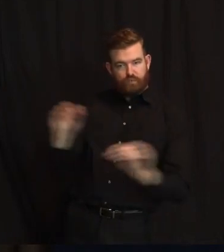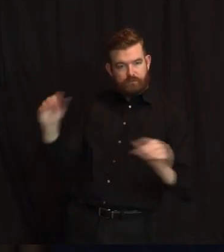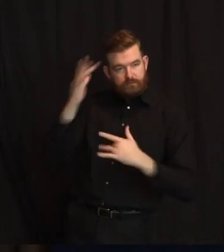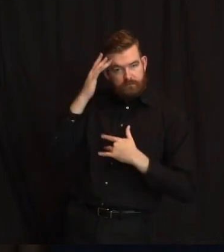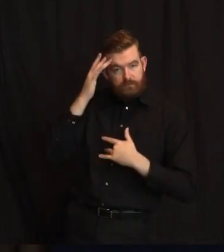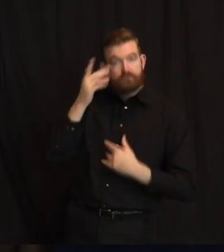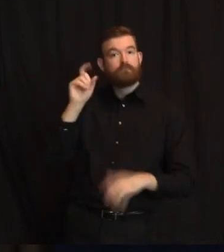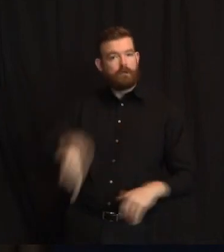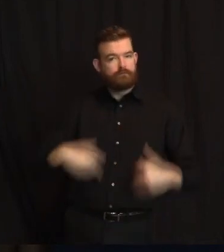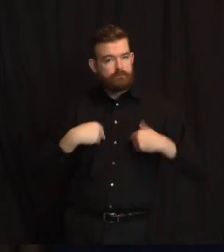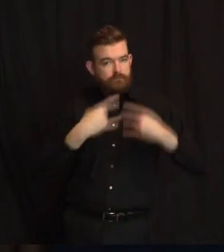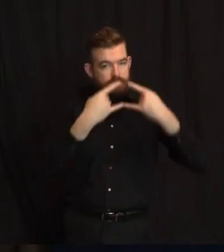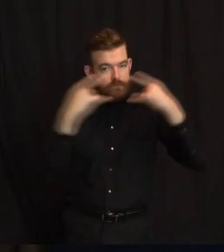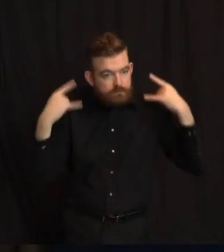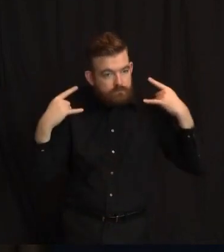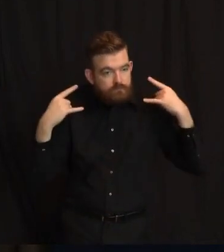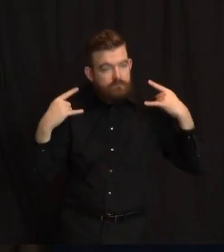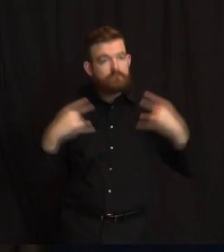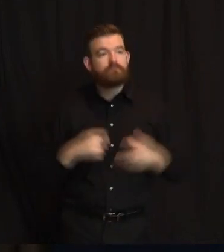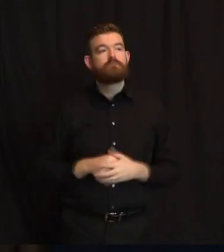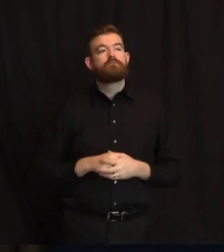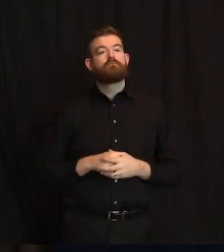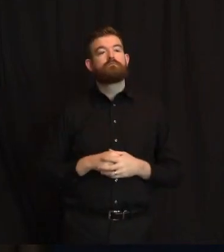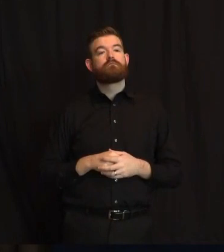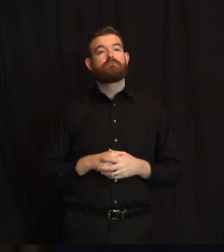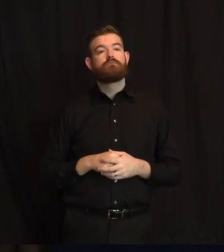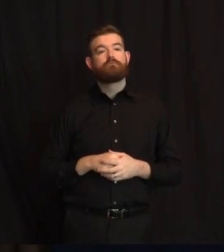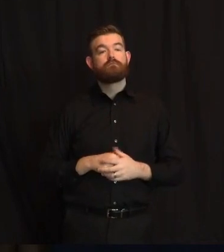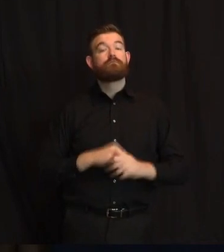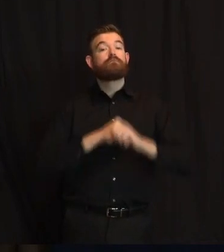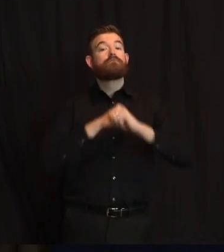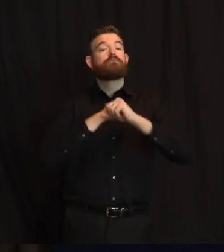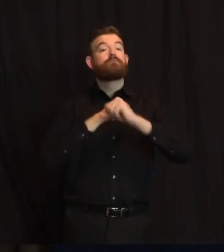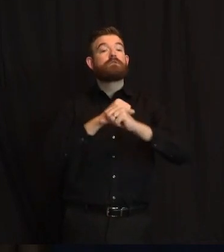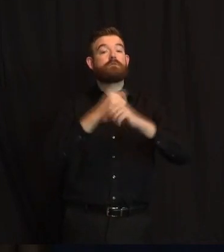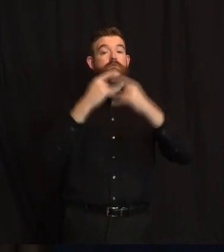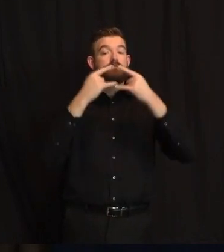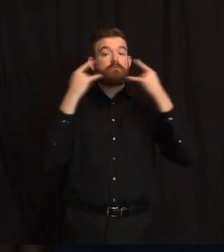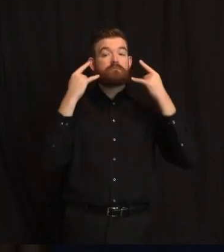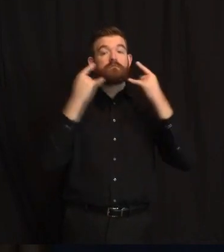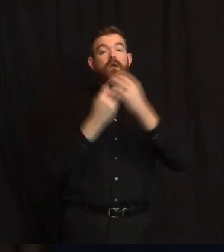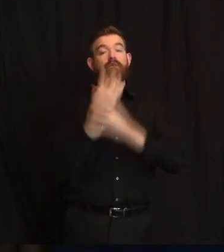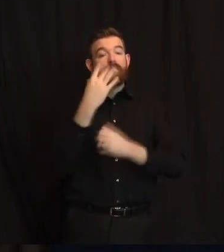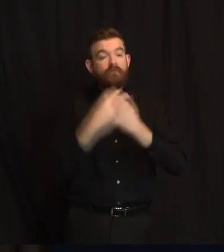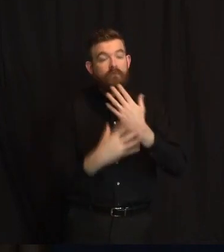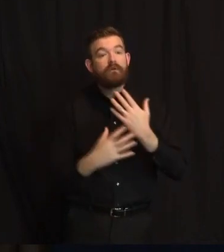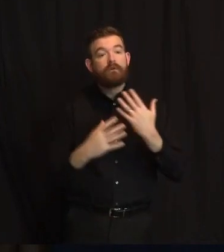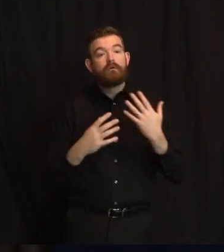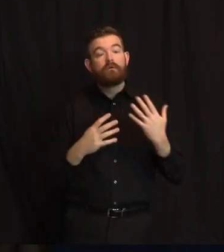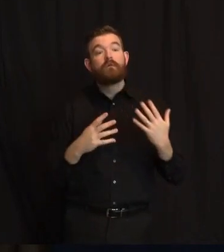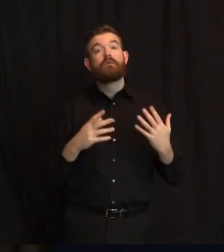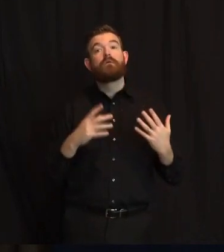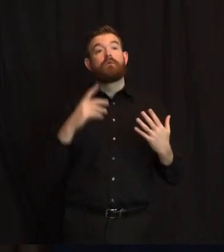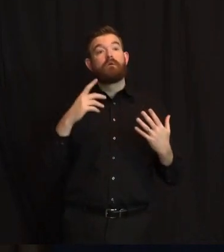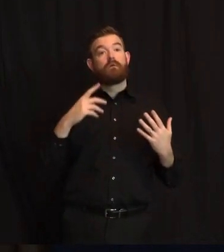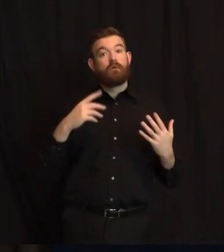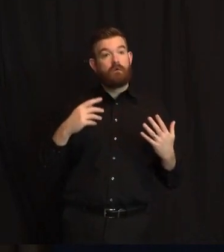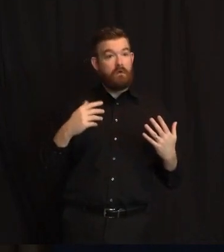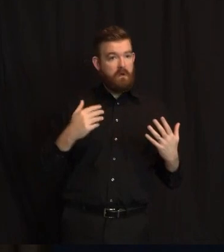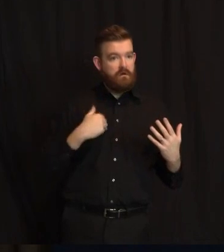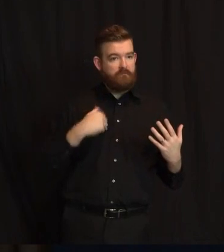Protective masks, as we're talking about PPE, have been available to our staff since March 13th. And as of April 4th,